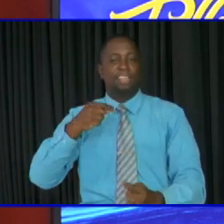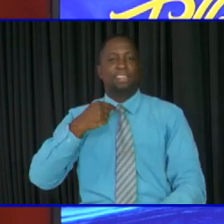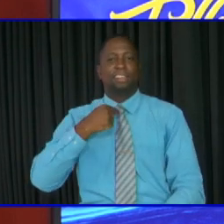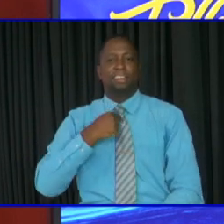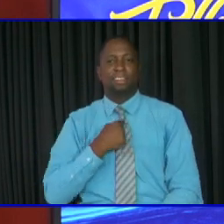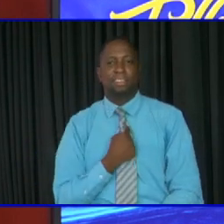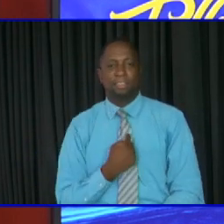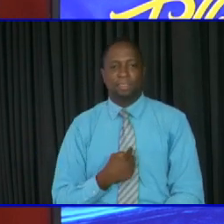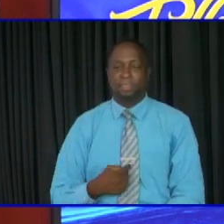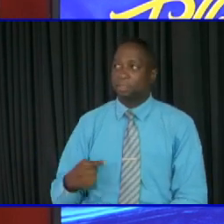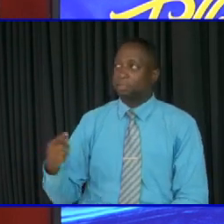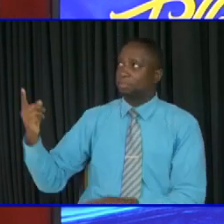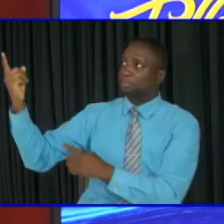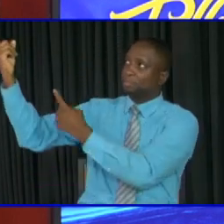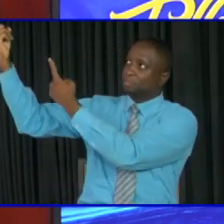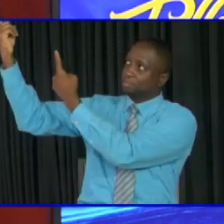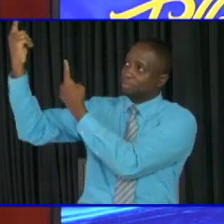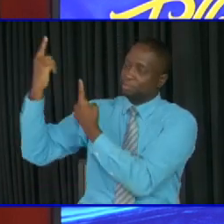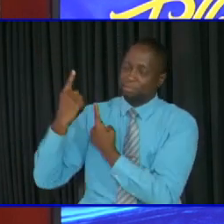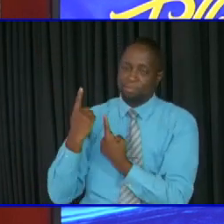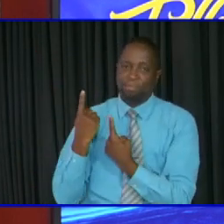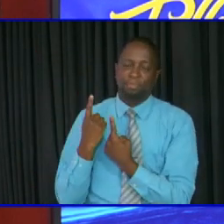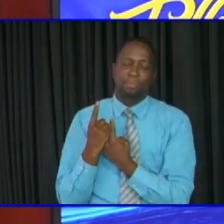I come.